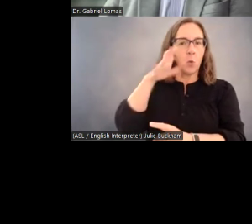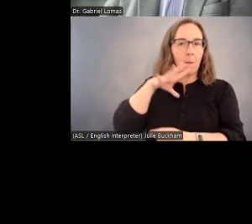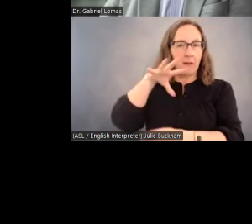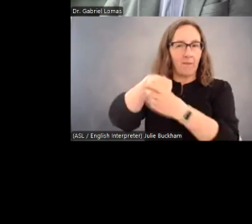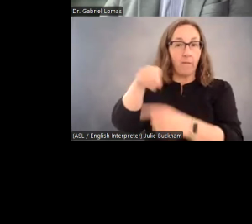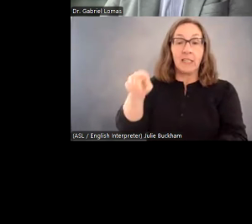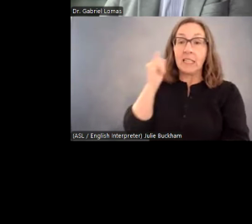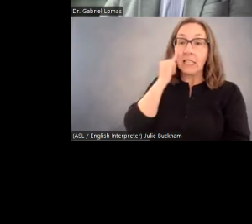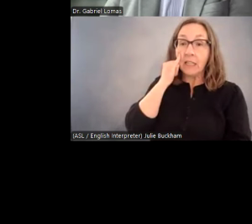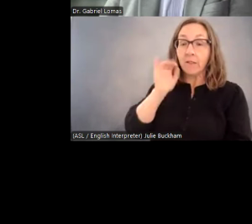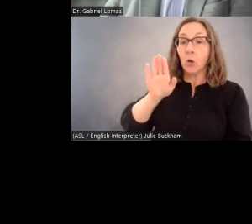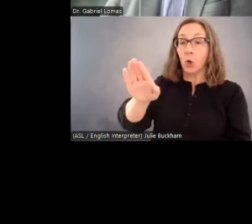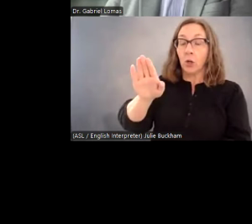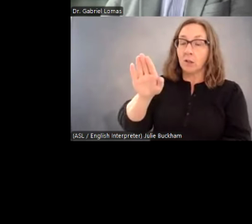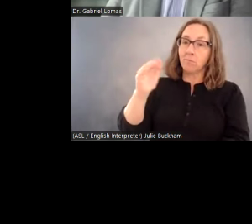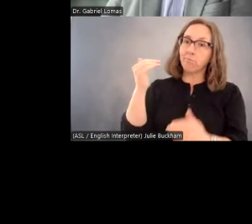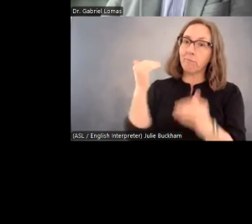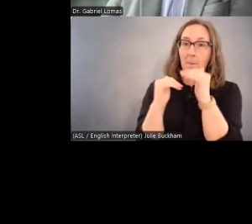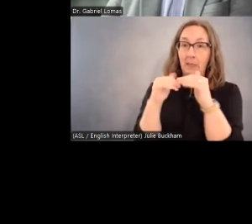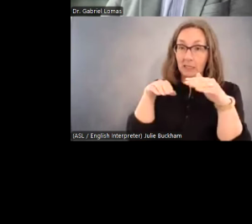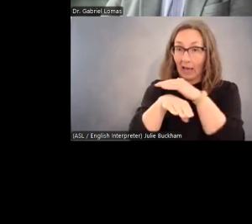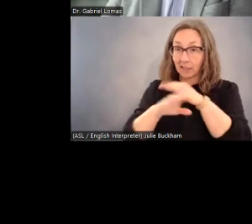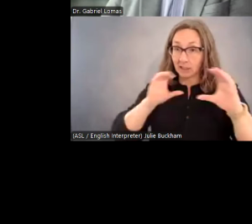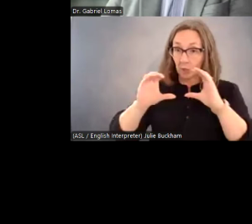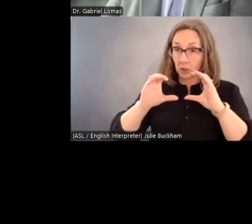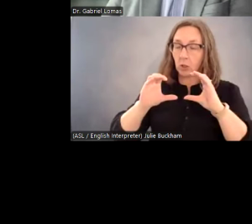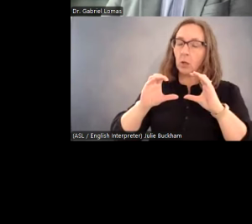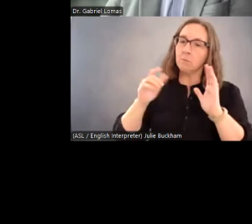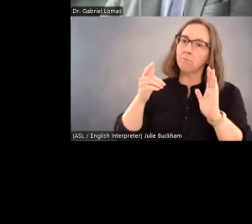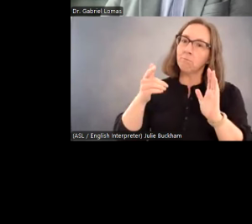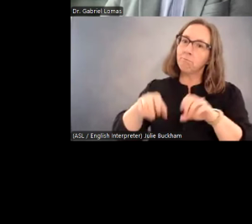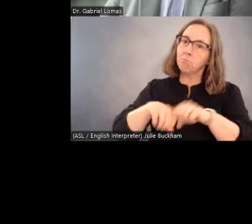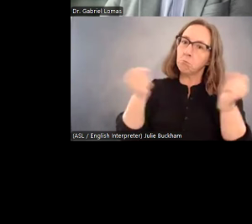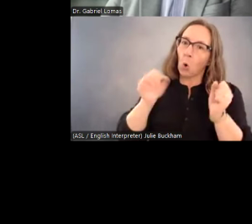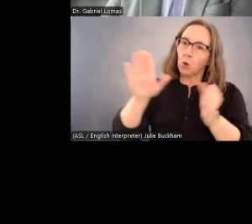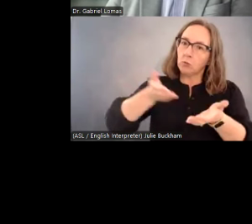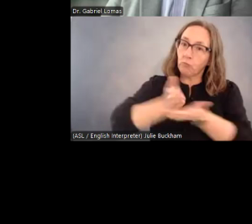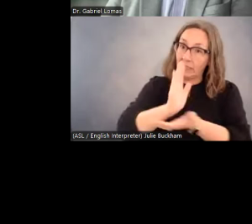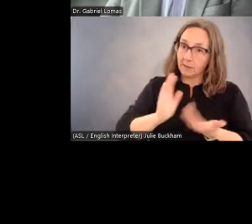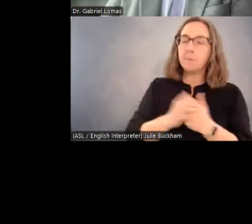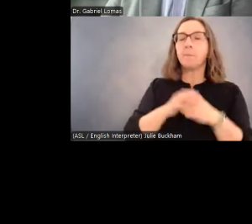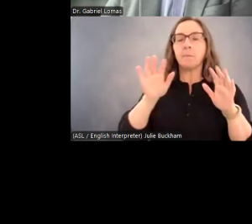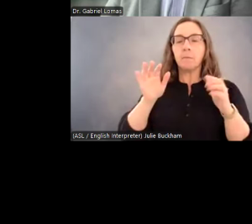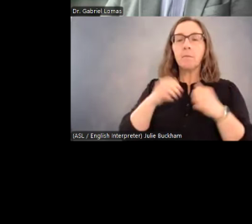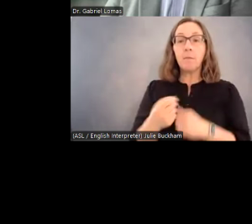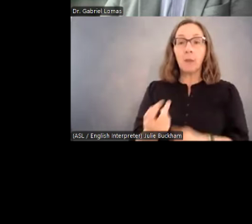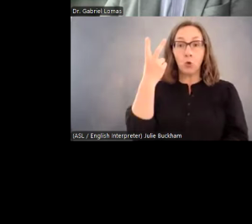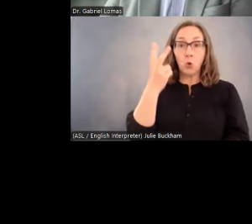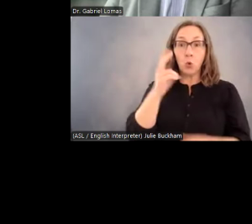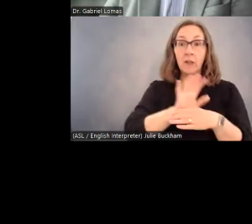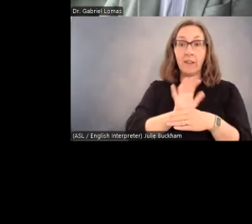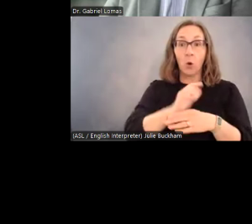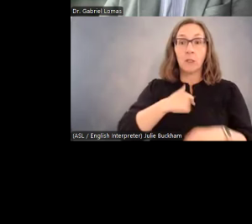basically violated her rights. So there were two videos that I was asked to view. The